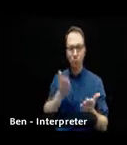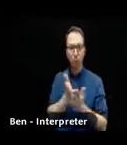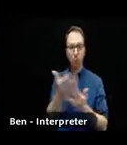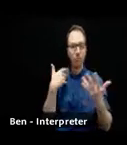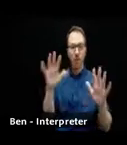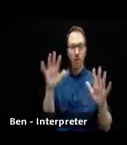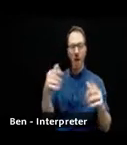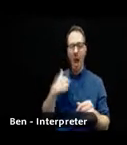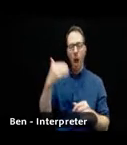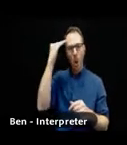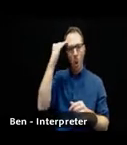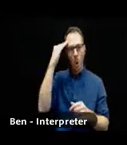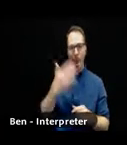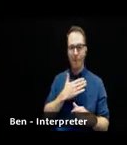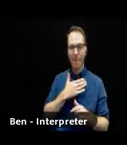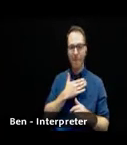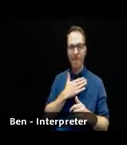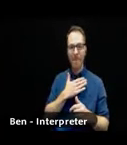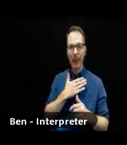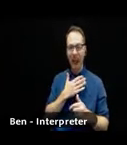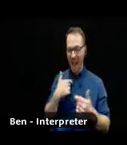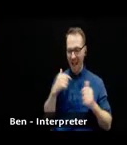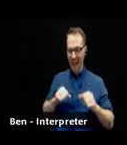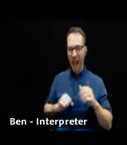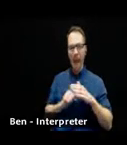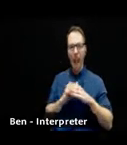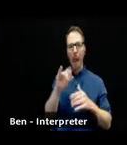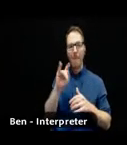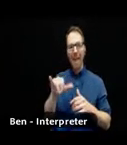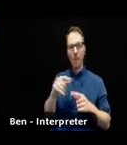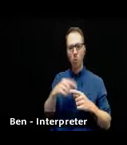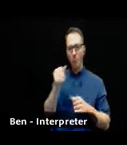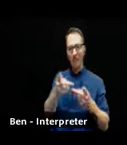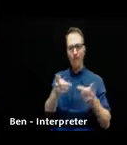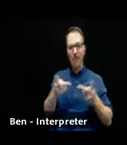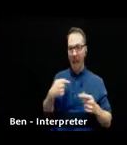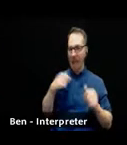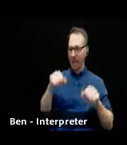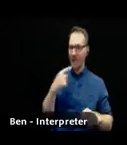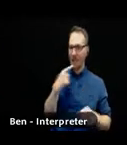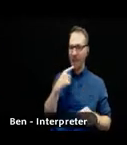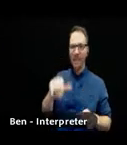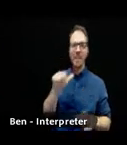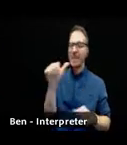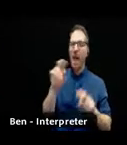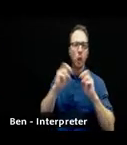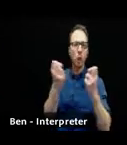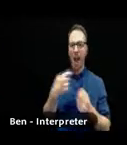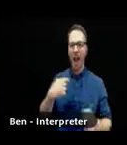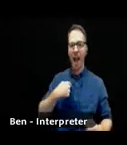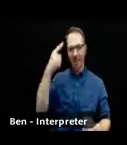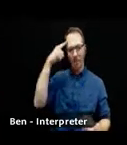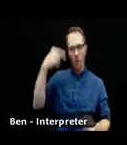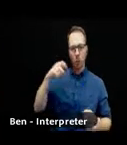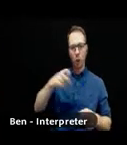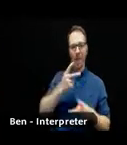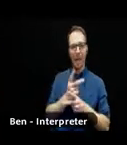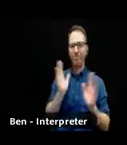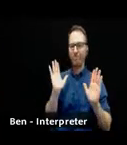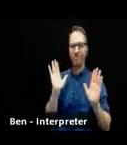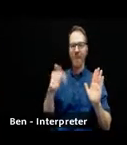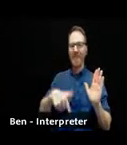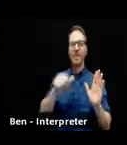know what my capacity is to hold these spaces. And so I'm allowed to say, this is not a circle that I think we should be keeping, or this is not a